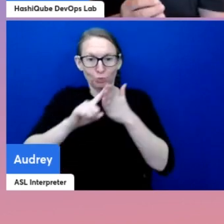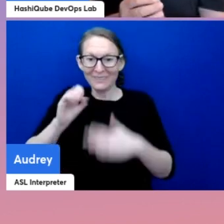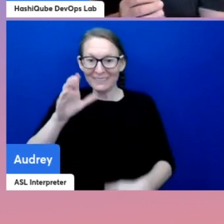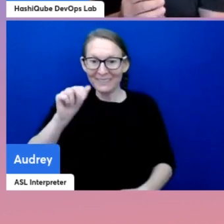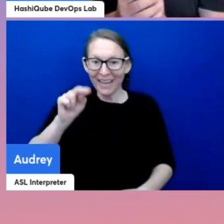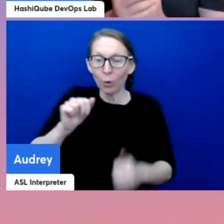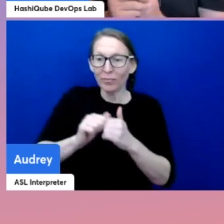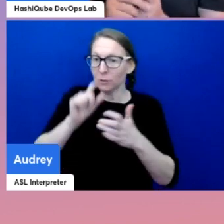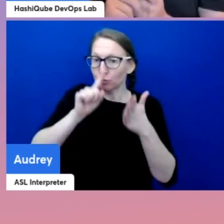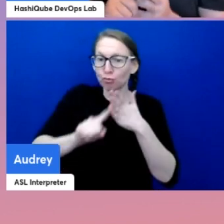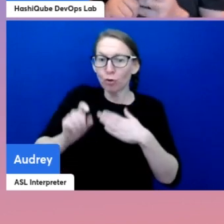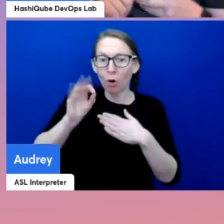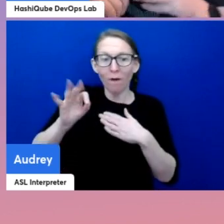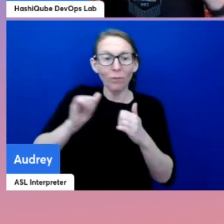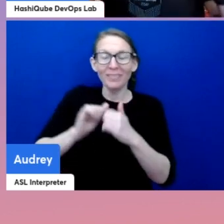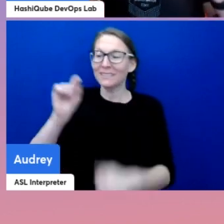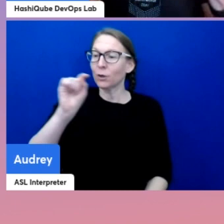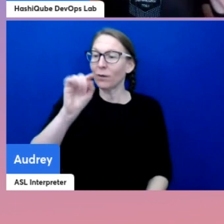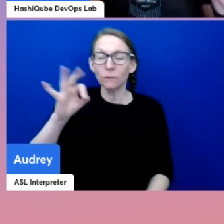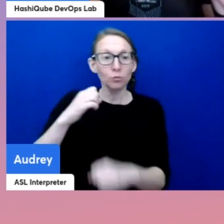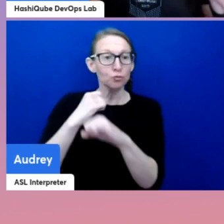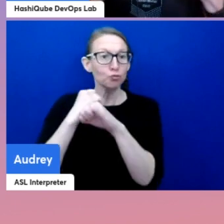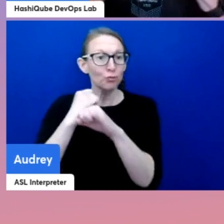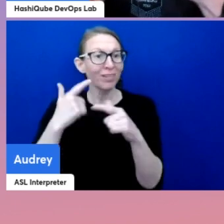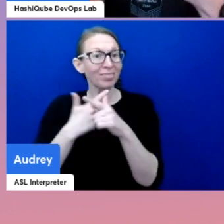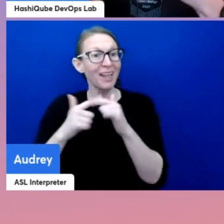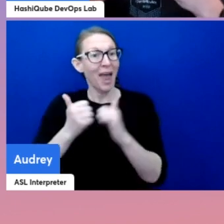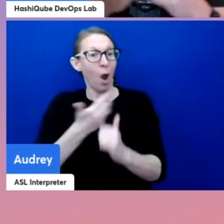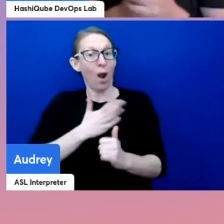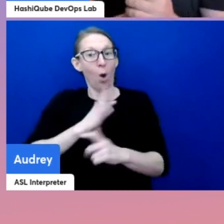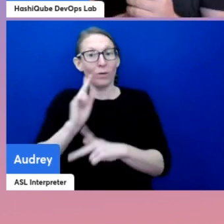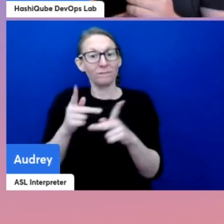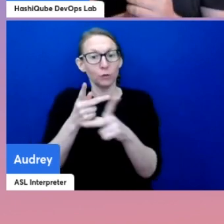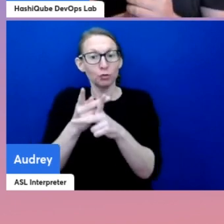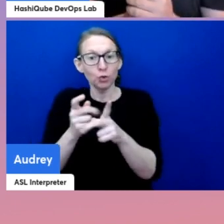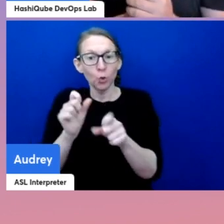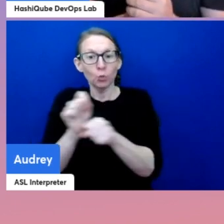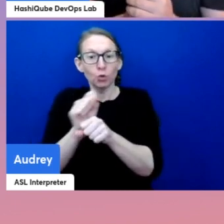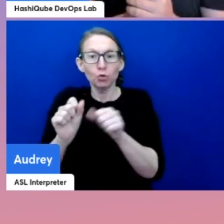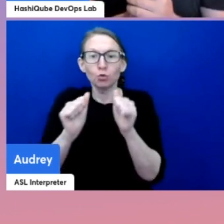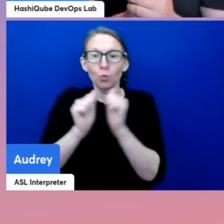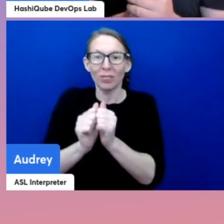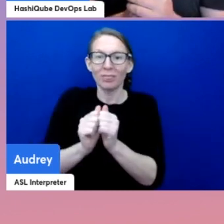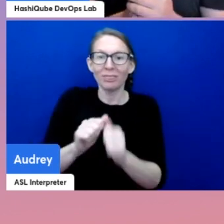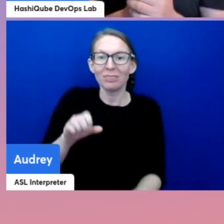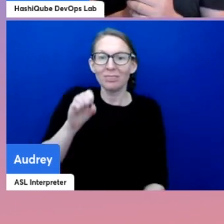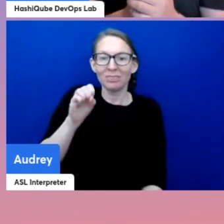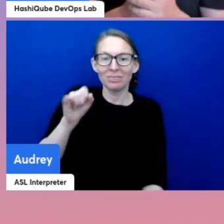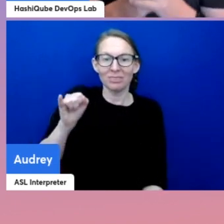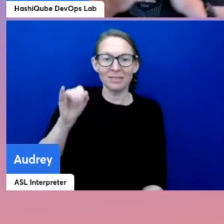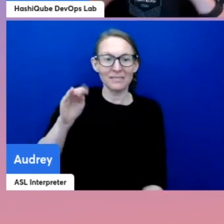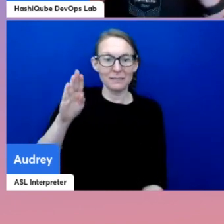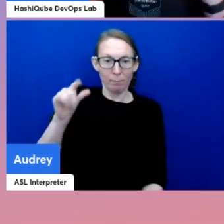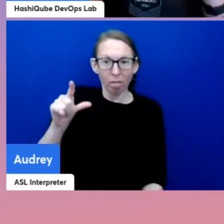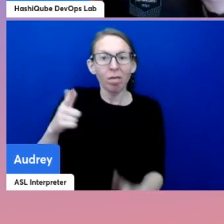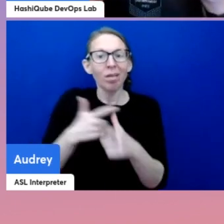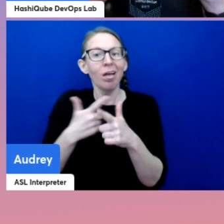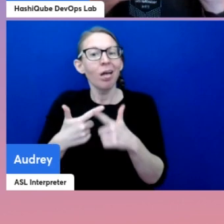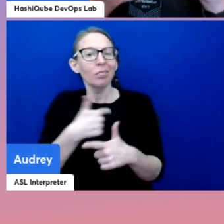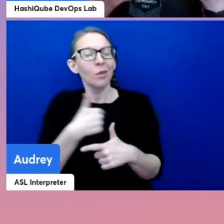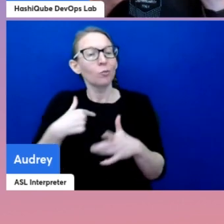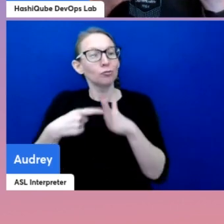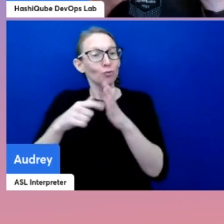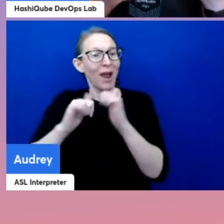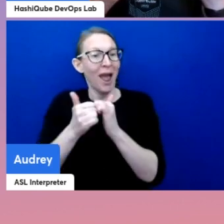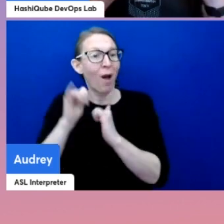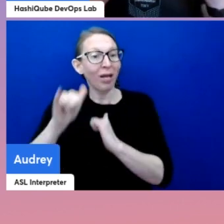security, and then how our versioning works with SemVar. And lastly, I'm going to show you how this